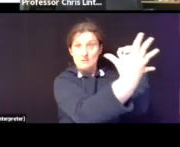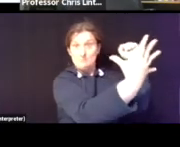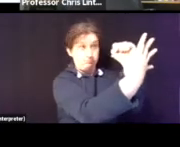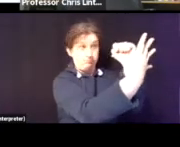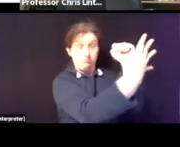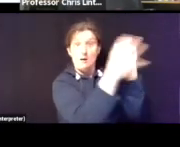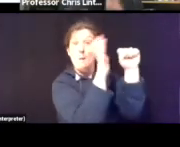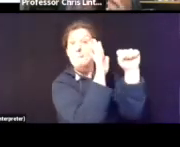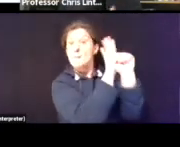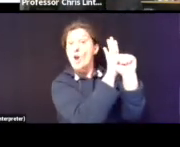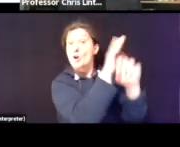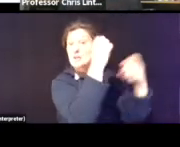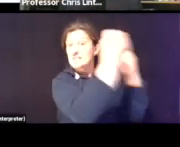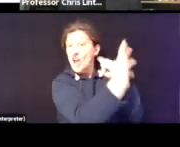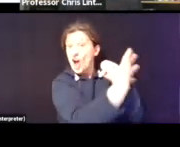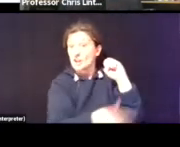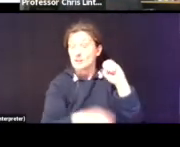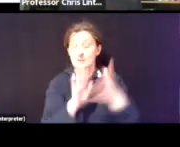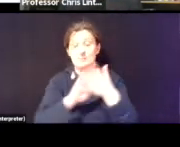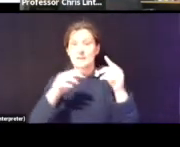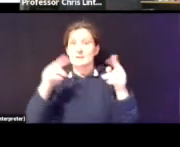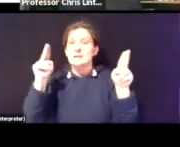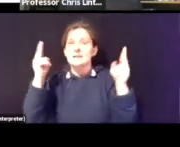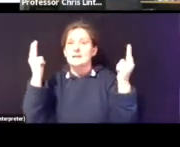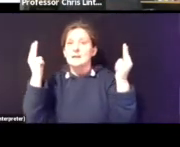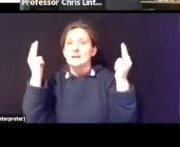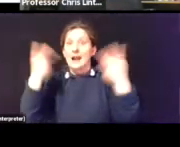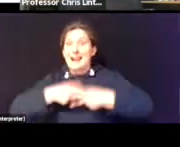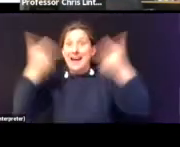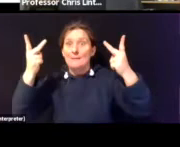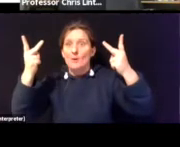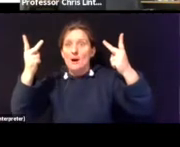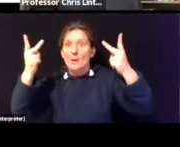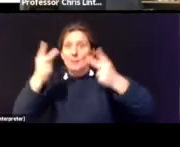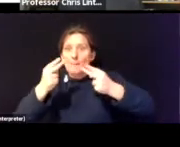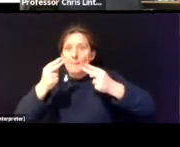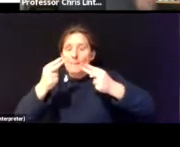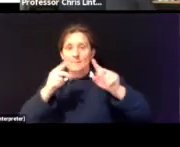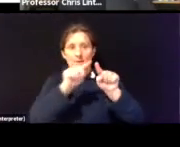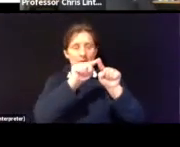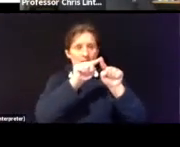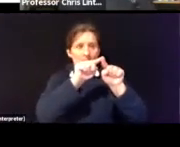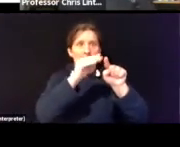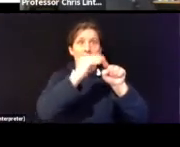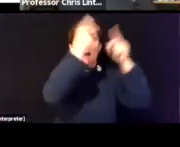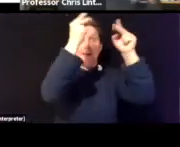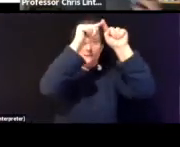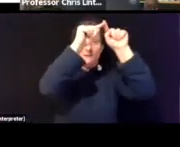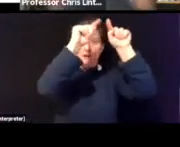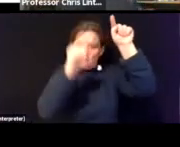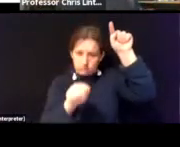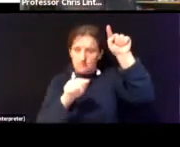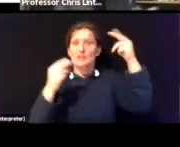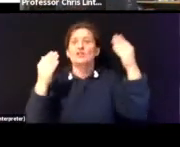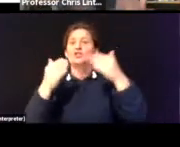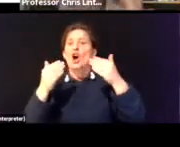in front of the sun appears slightly dimmer. It's not the most complicated measurement. I told you it was simple.